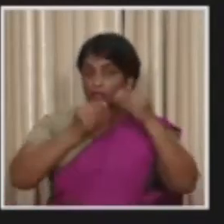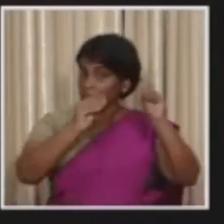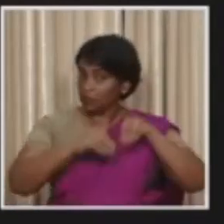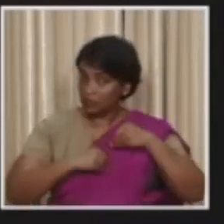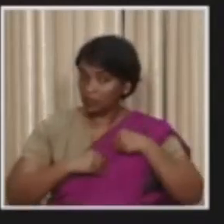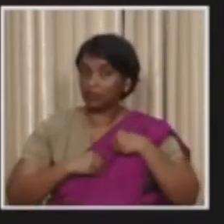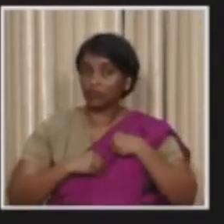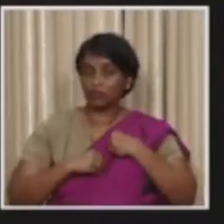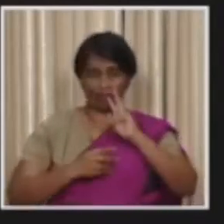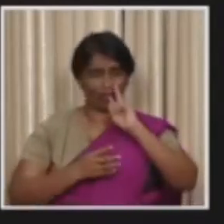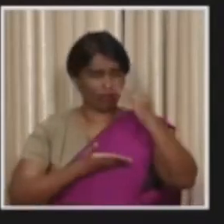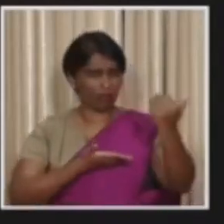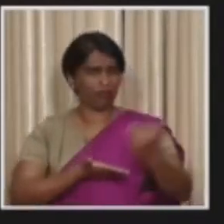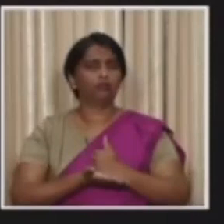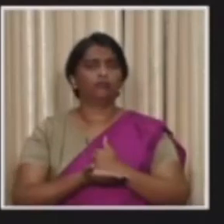gen mulawen